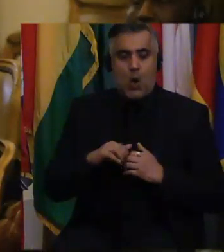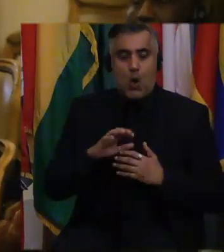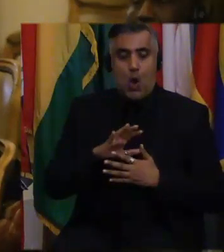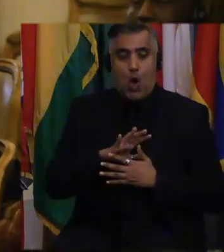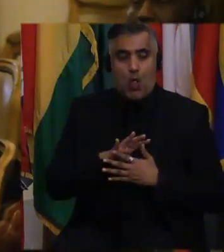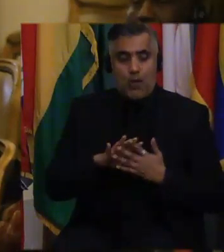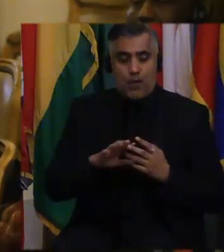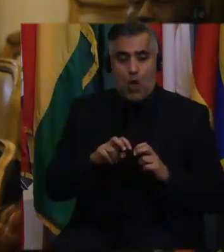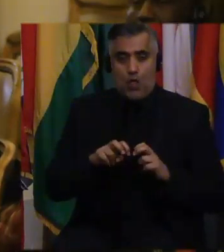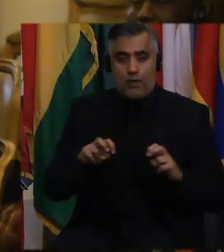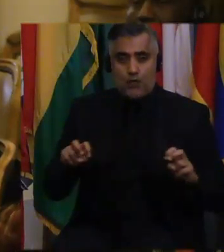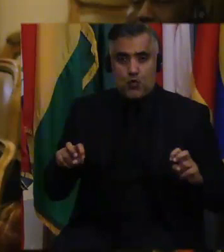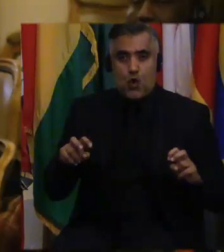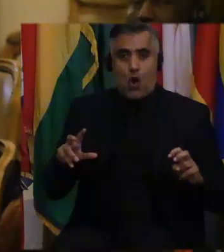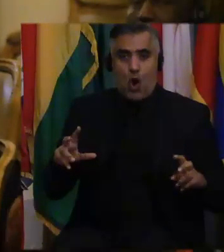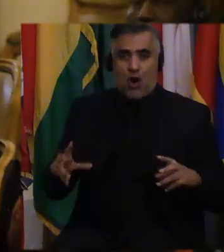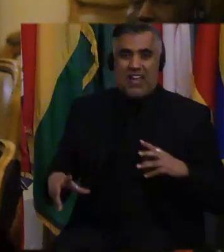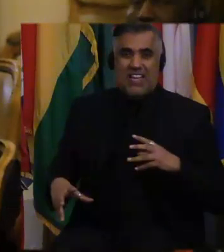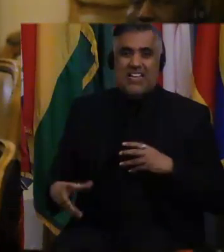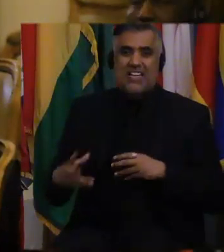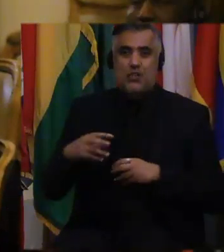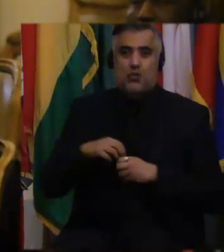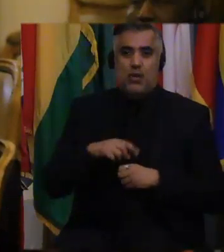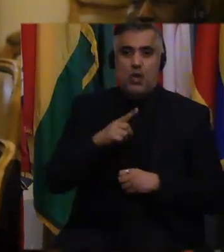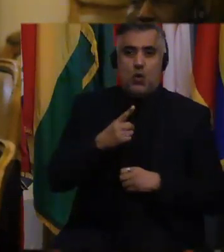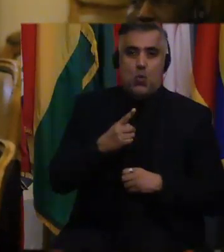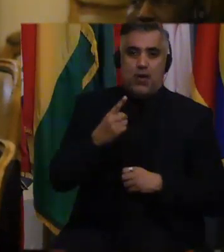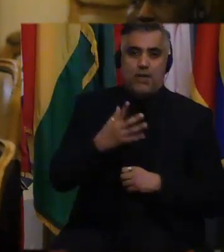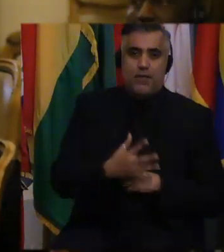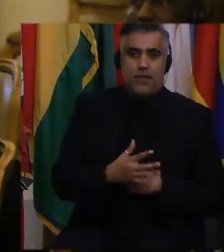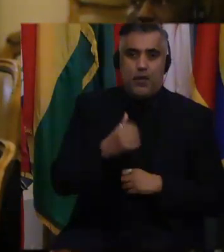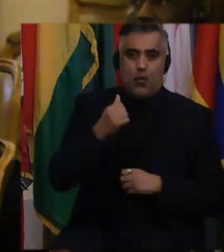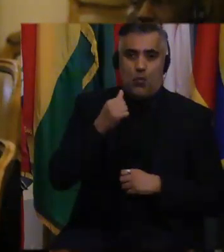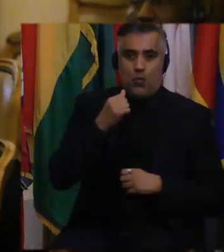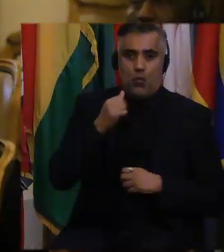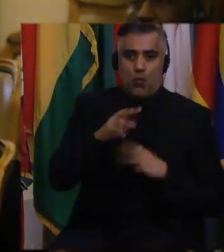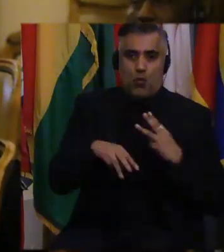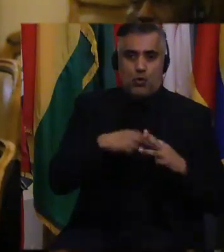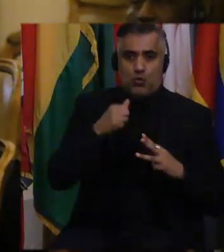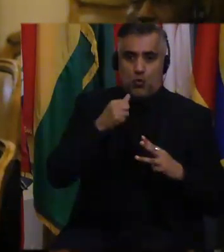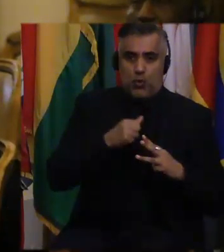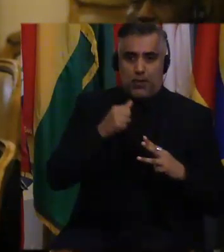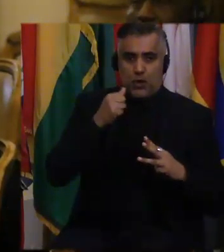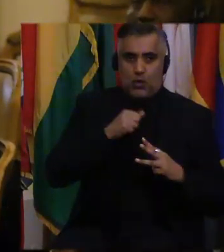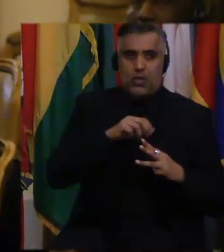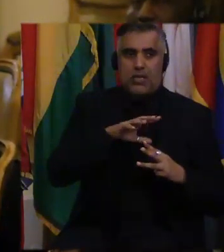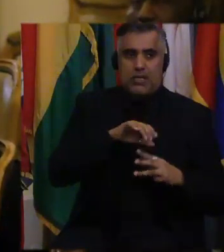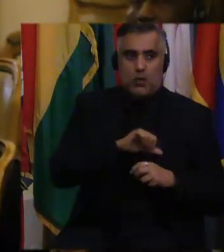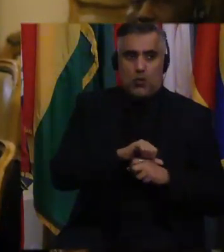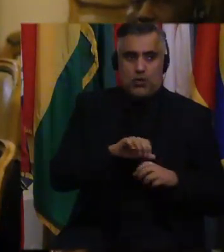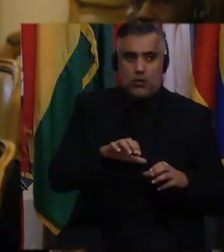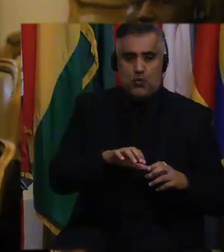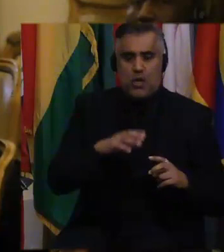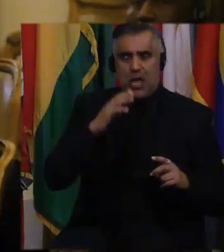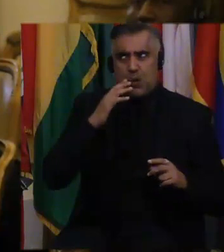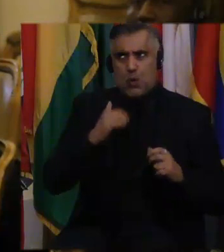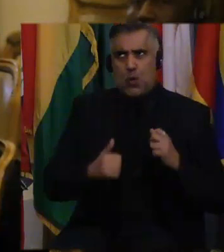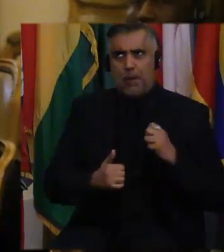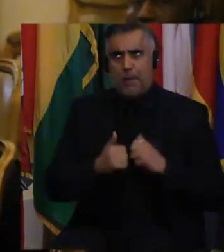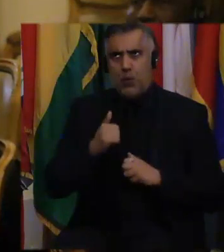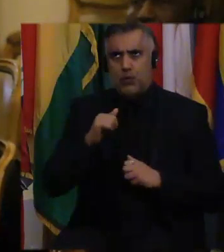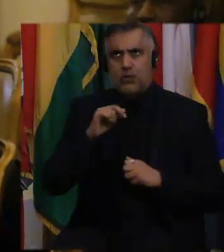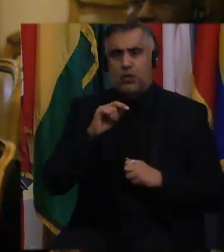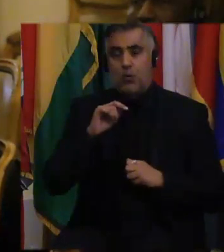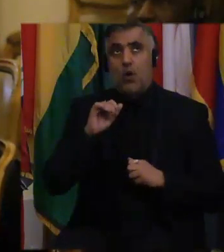of you are integrating one-fifth of the world's women and girls into the work that you do. I know that most of